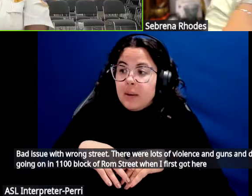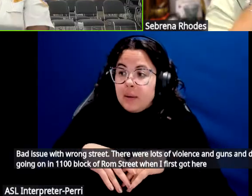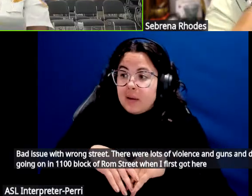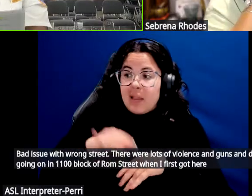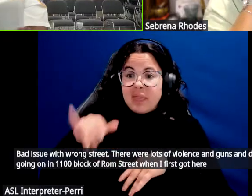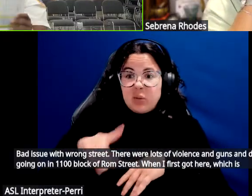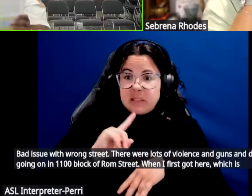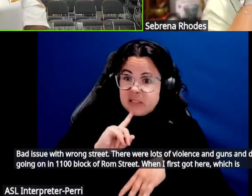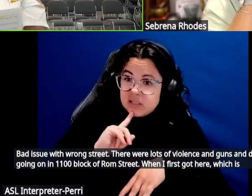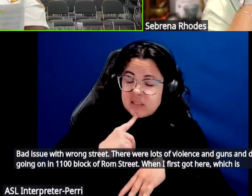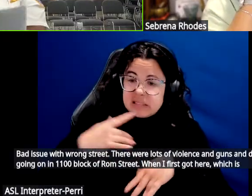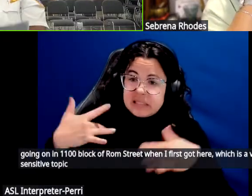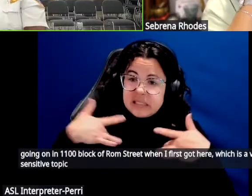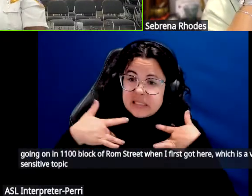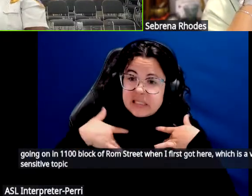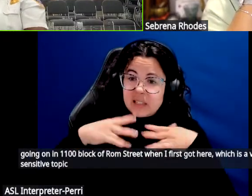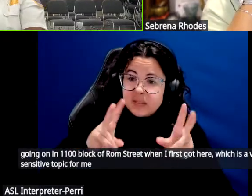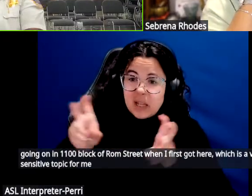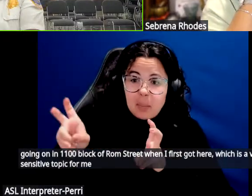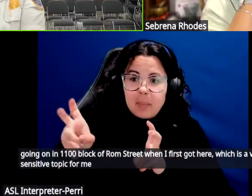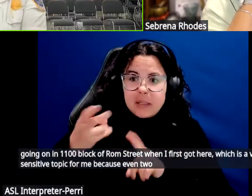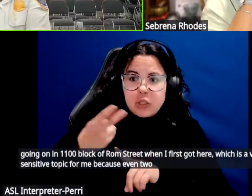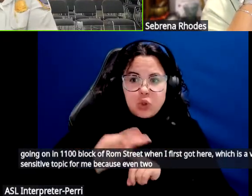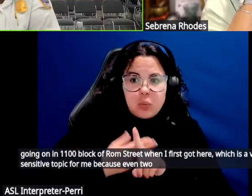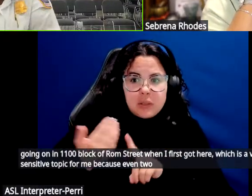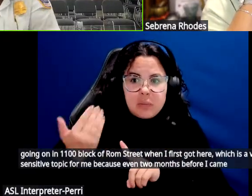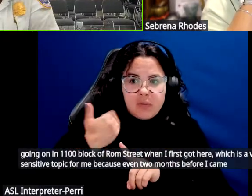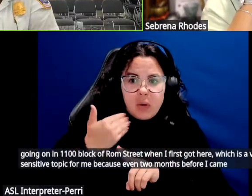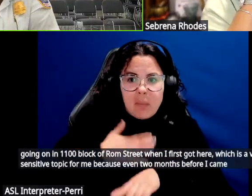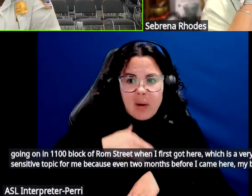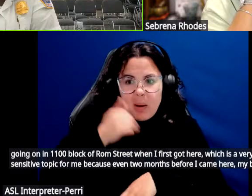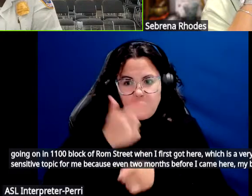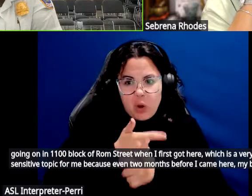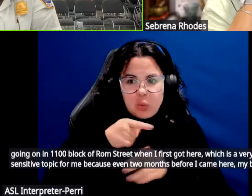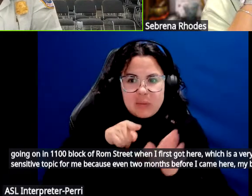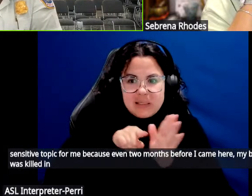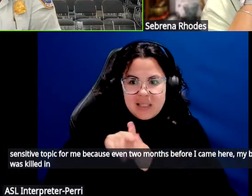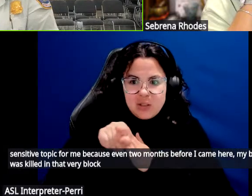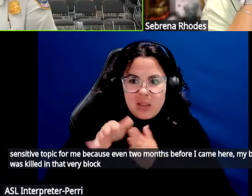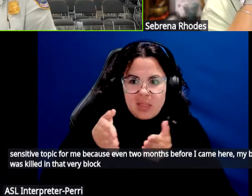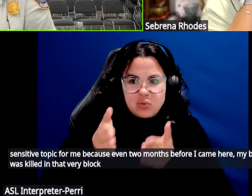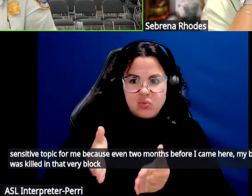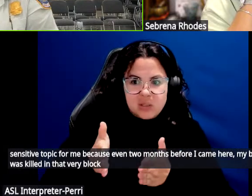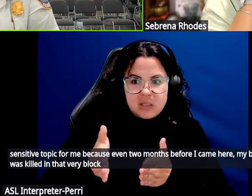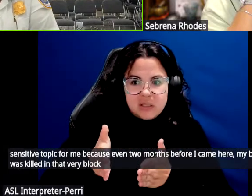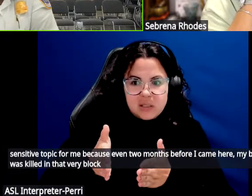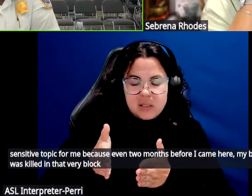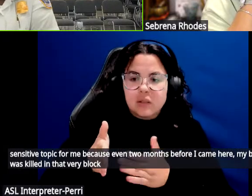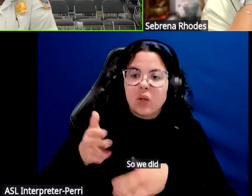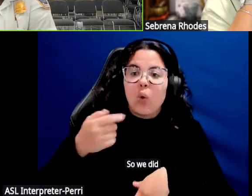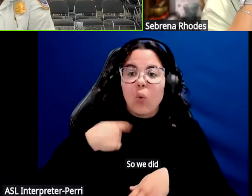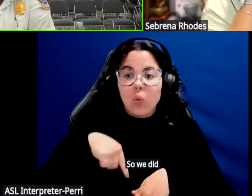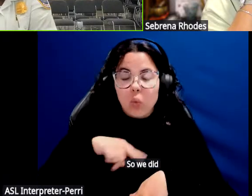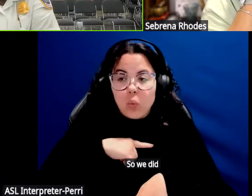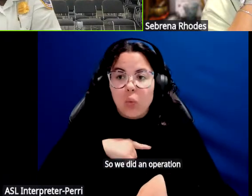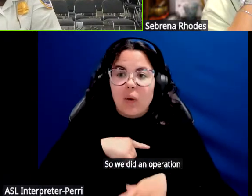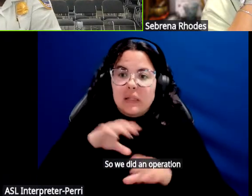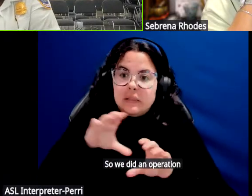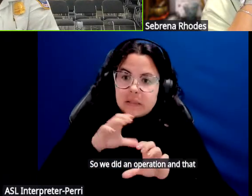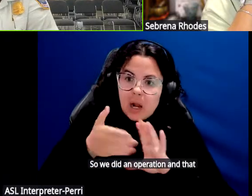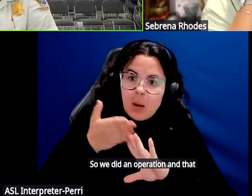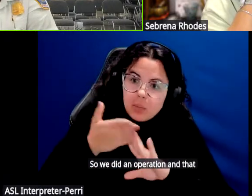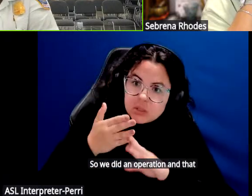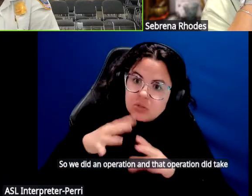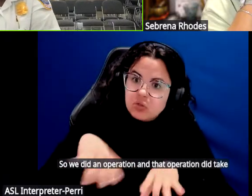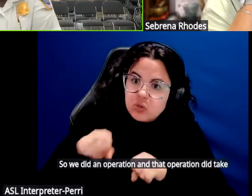very sensitive topic for me because even 2 months before I came here, my brother was killed in that very block. So we did an operation, and that operation did take some